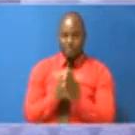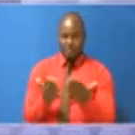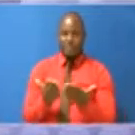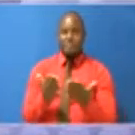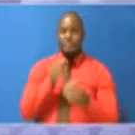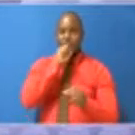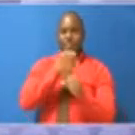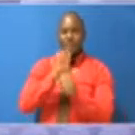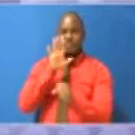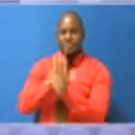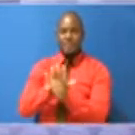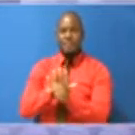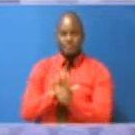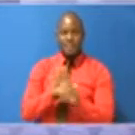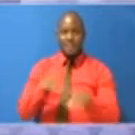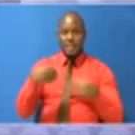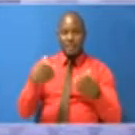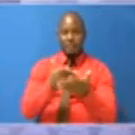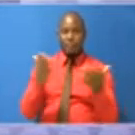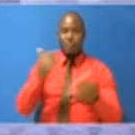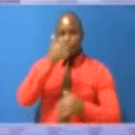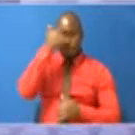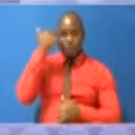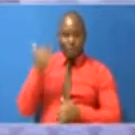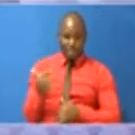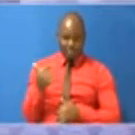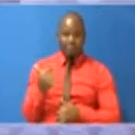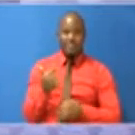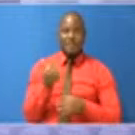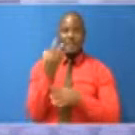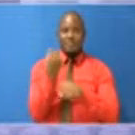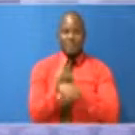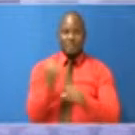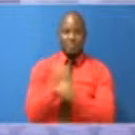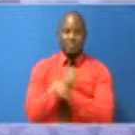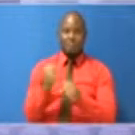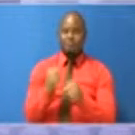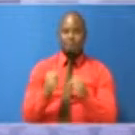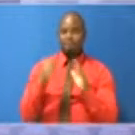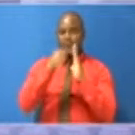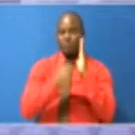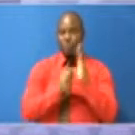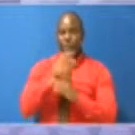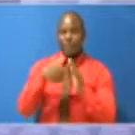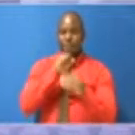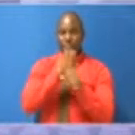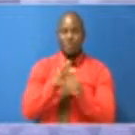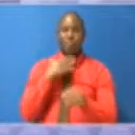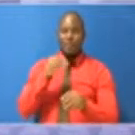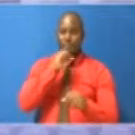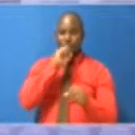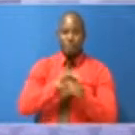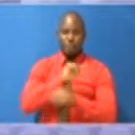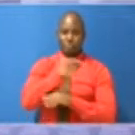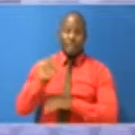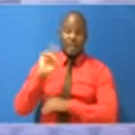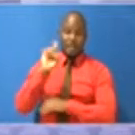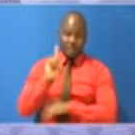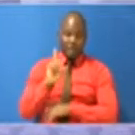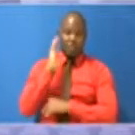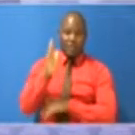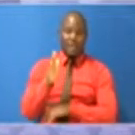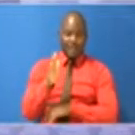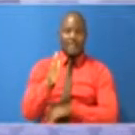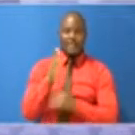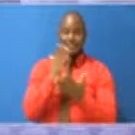the pledges we are making to you because in three seconds we're not able to extrapolate those pledges but i want to assure you nairobi will